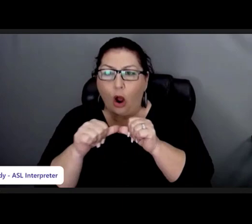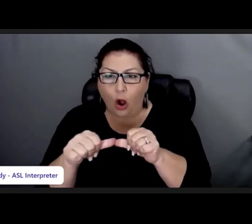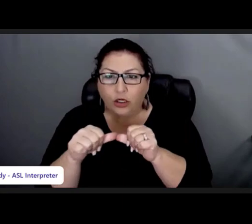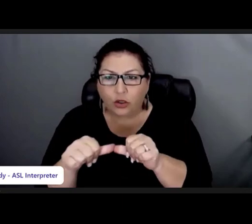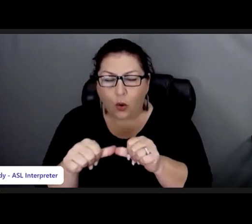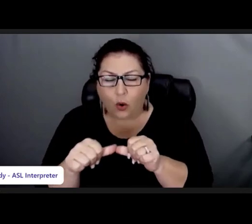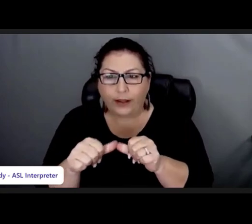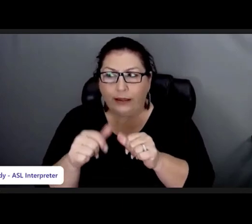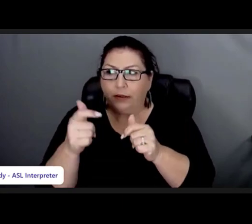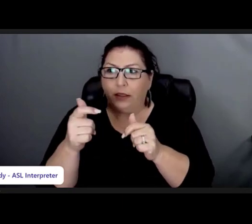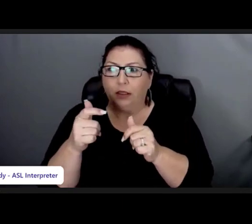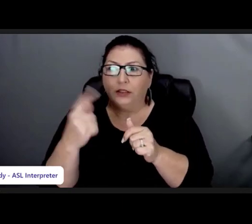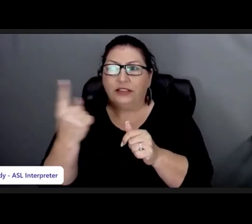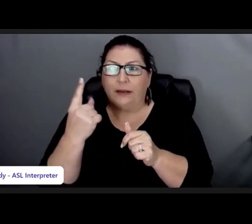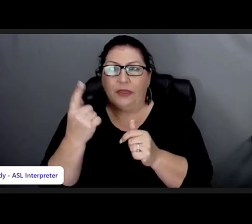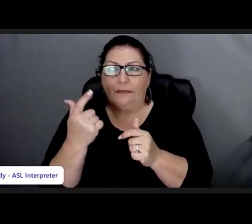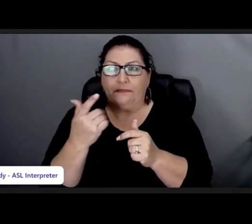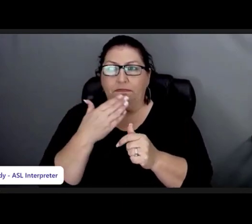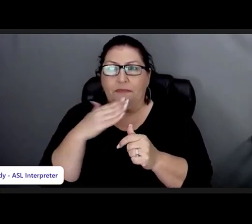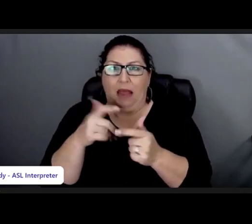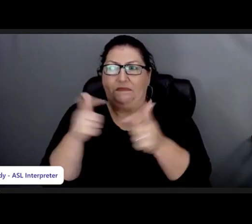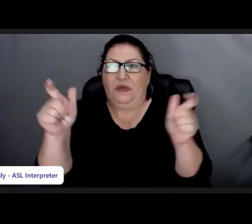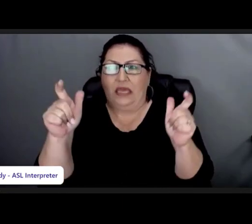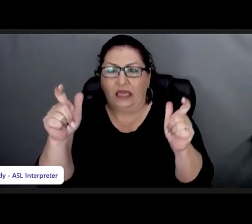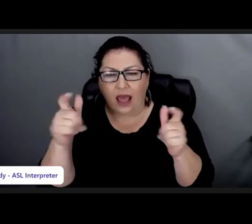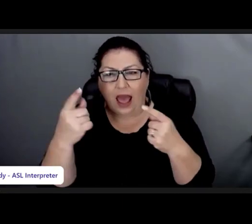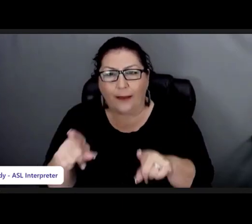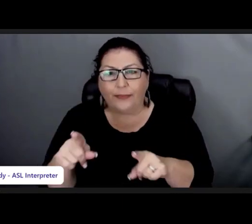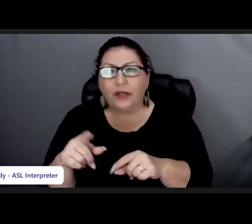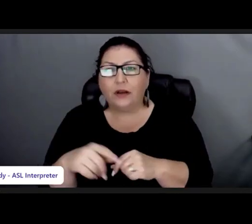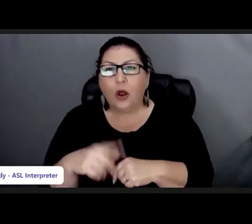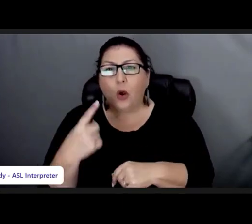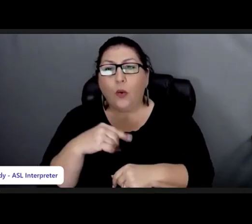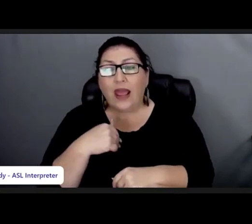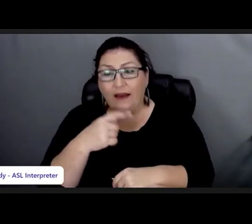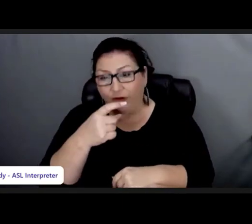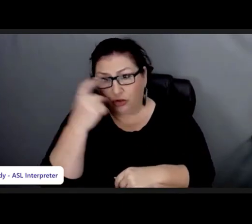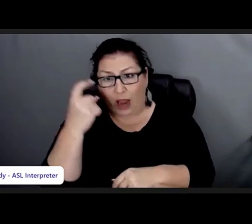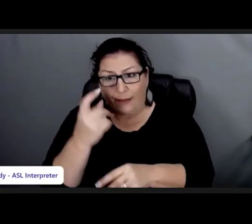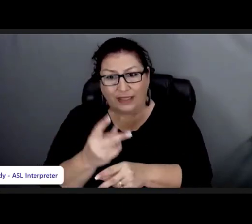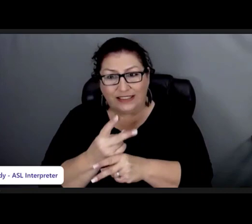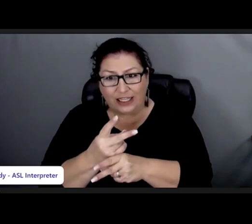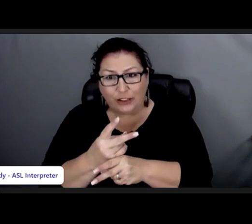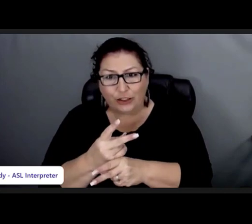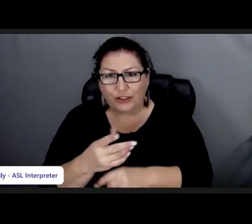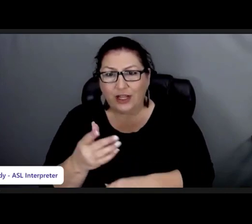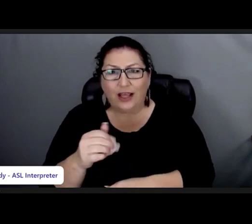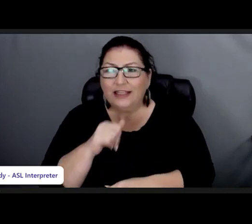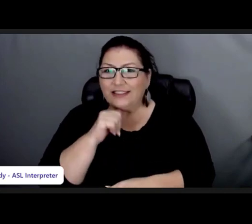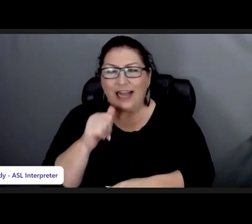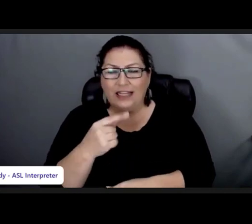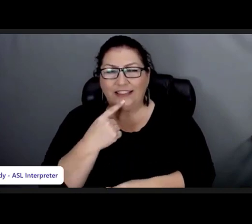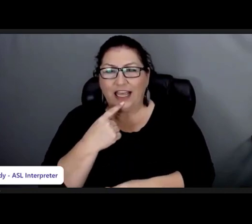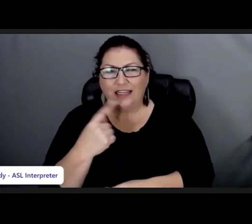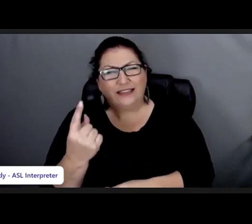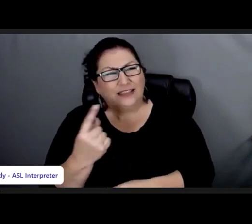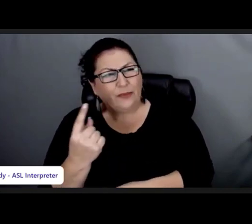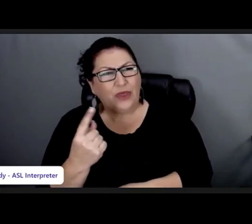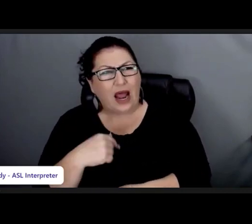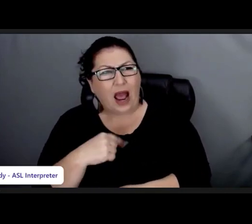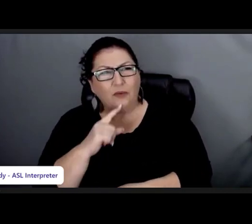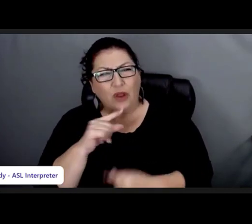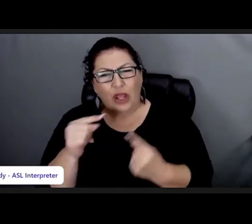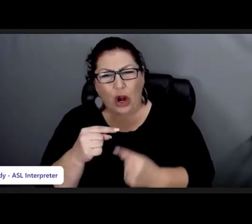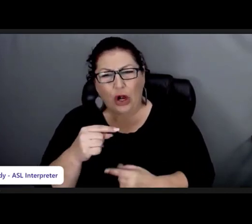large incidents. And when we talk about our healthcare, we have trauma centers, right? It's not somebody walking in and saying, listen, I'm kind of really hurting inside